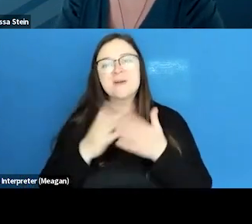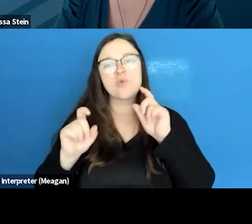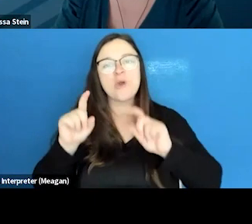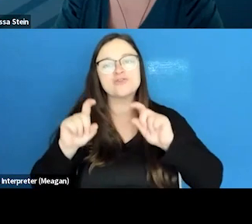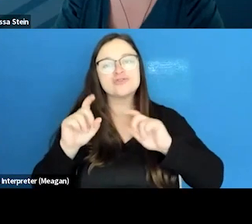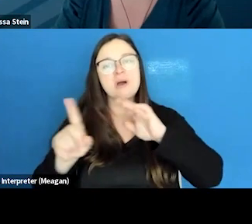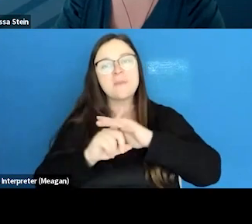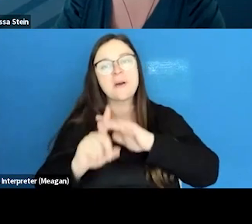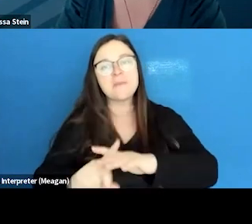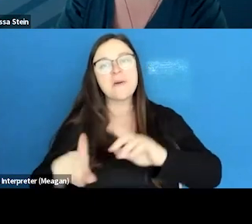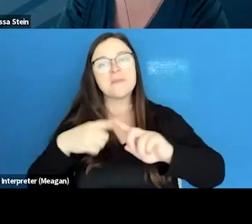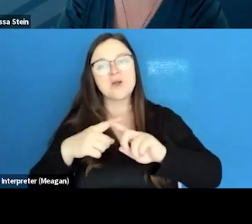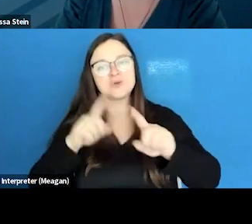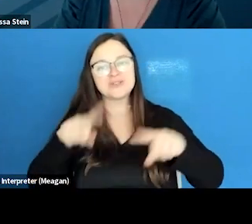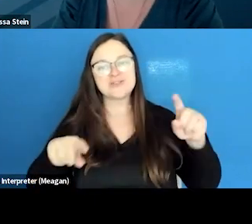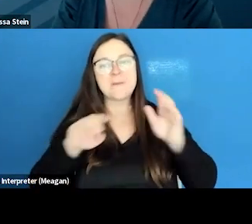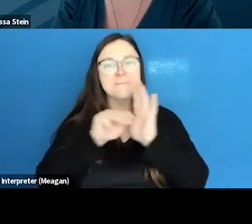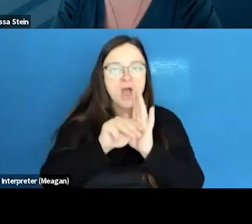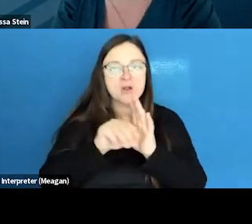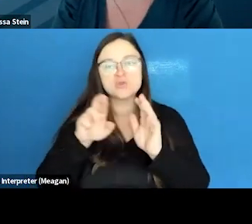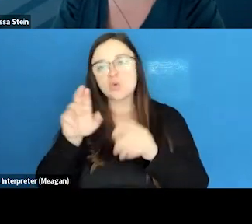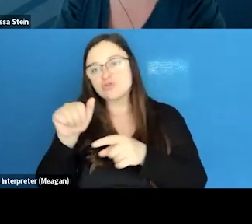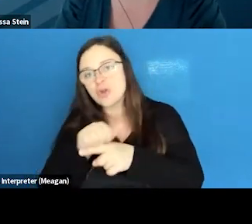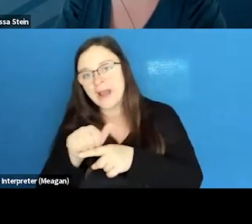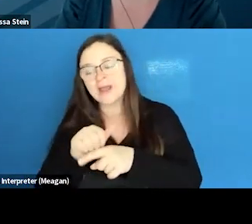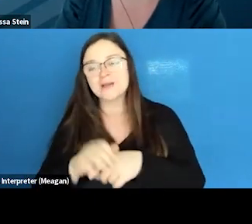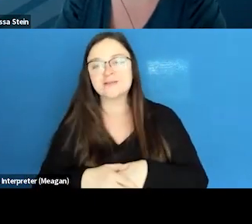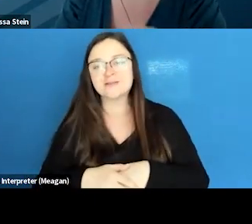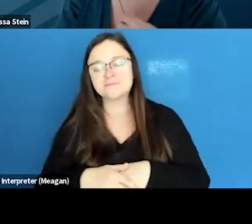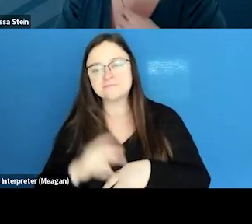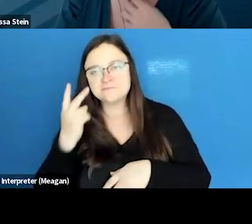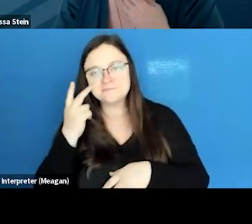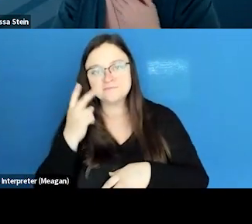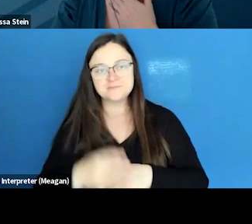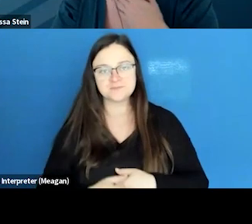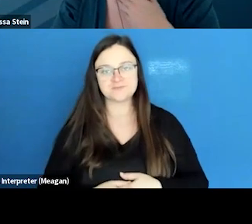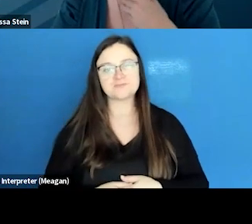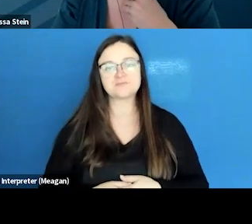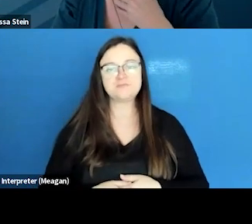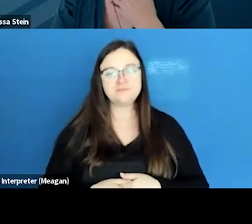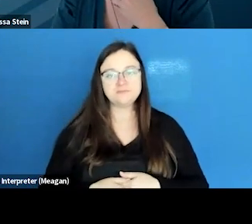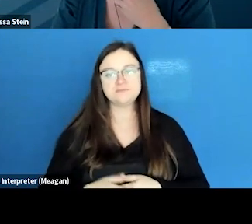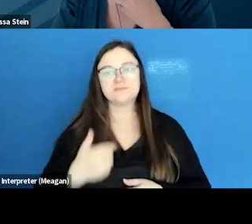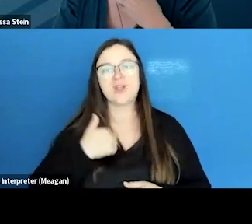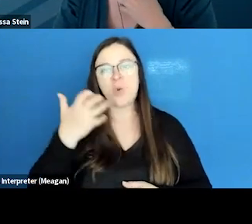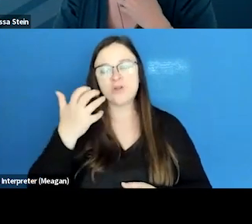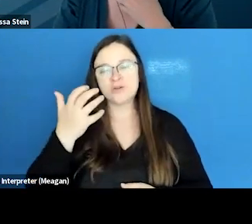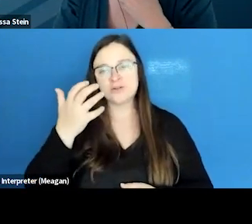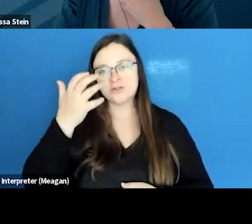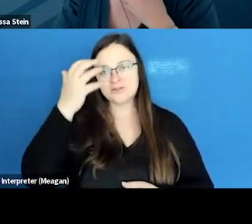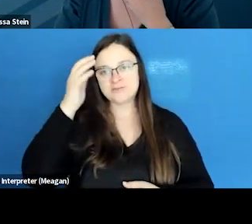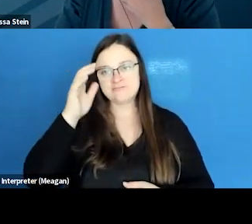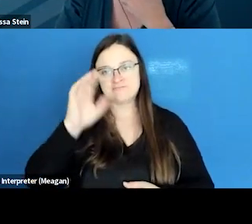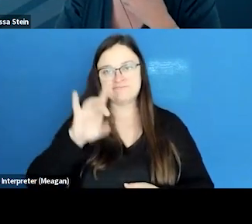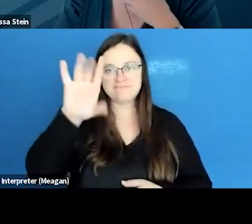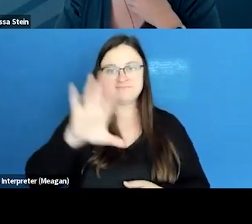various models or trainings. So let me see. And I do want to put a plug in that that is